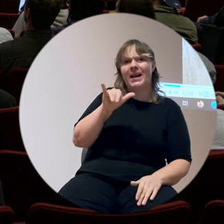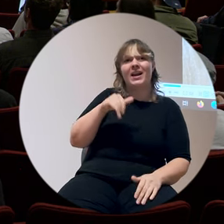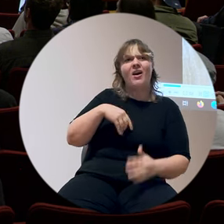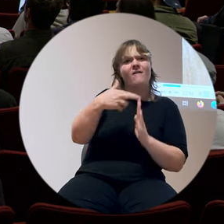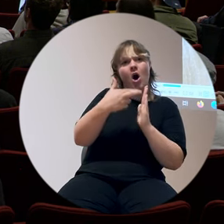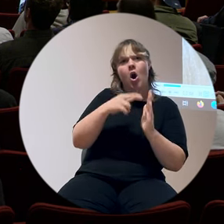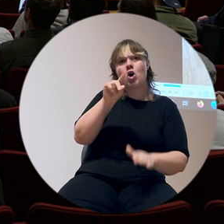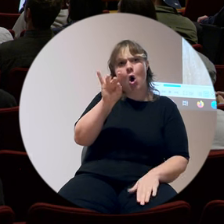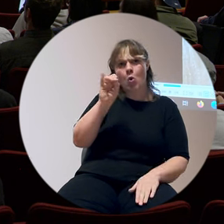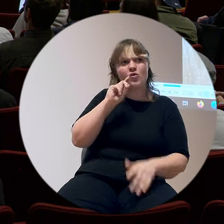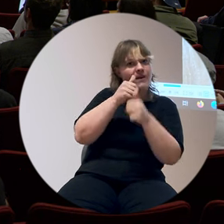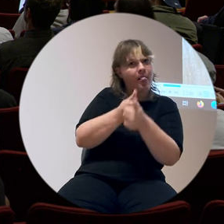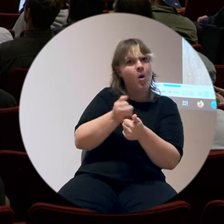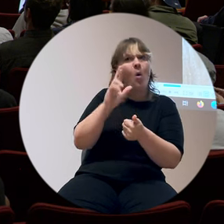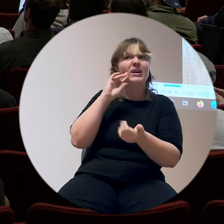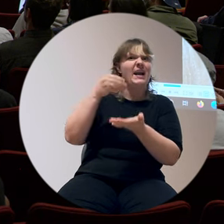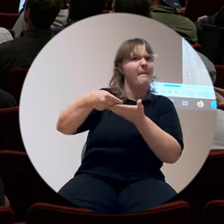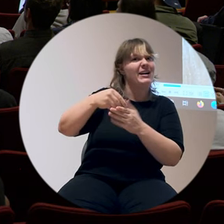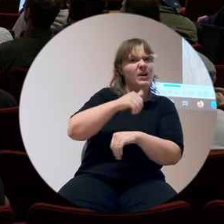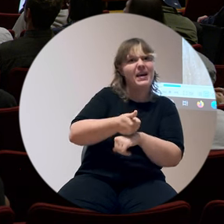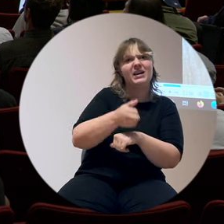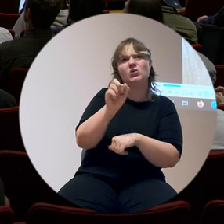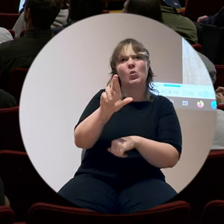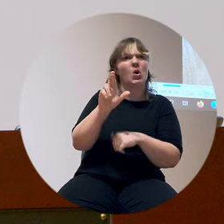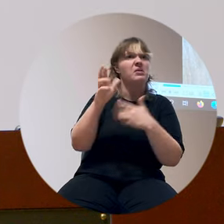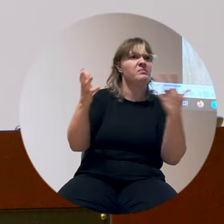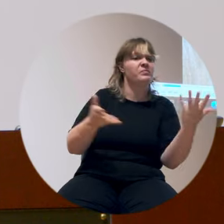follow, or is it monetary based? Or is it